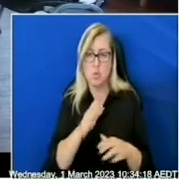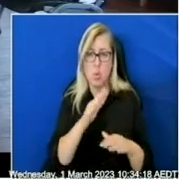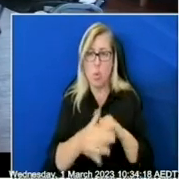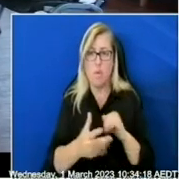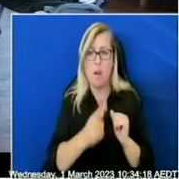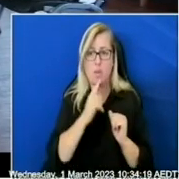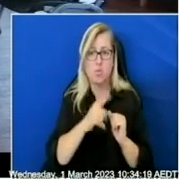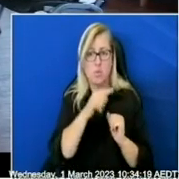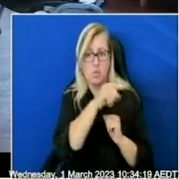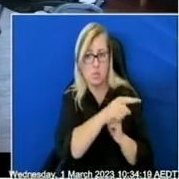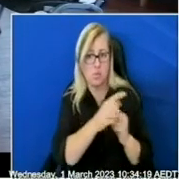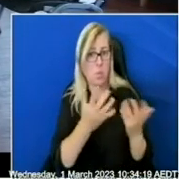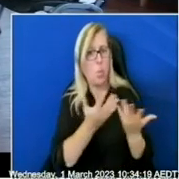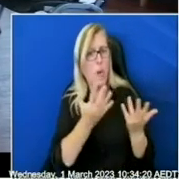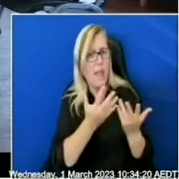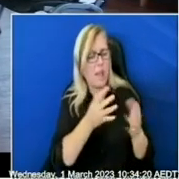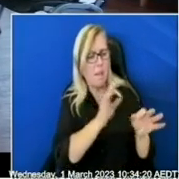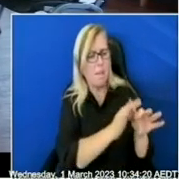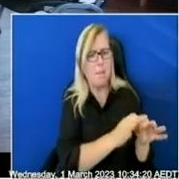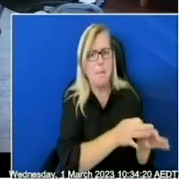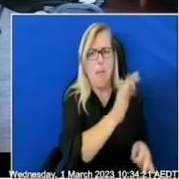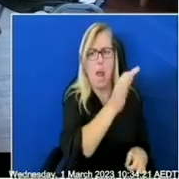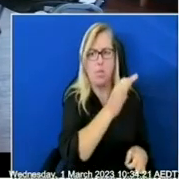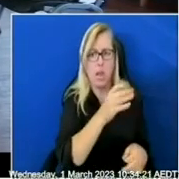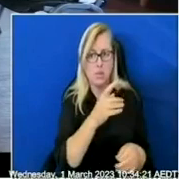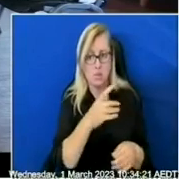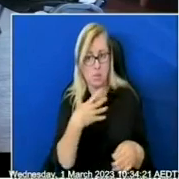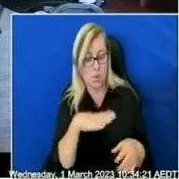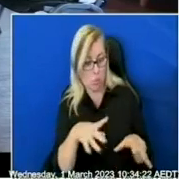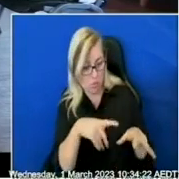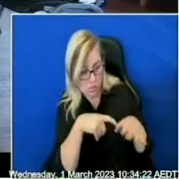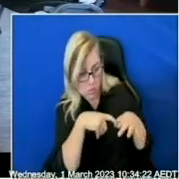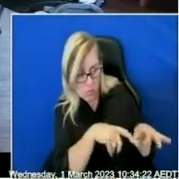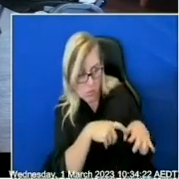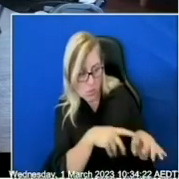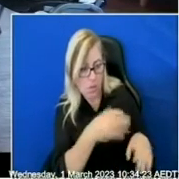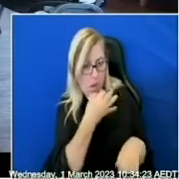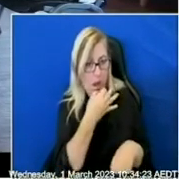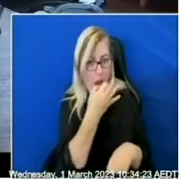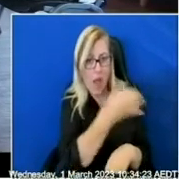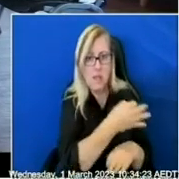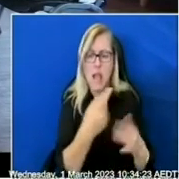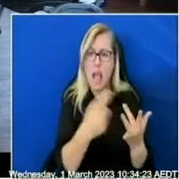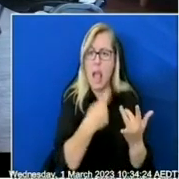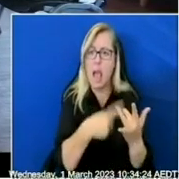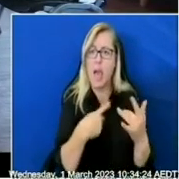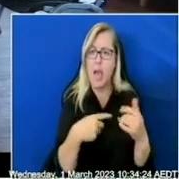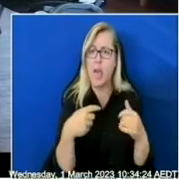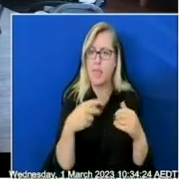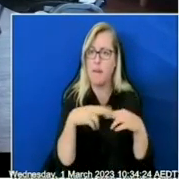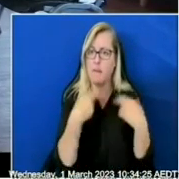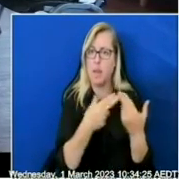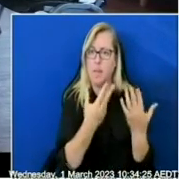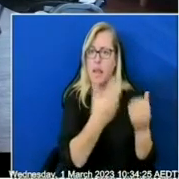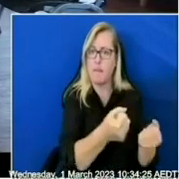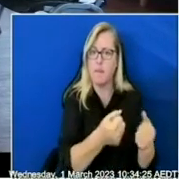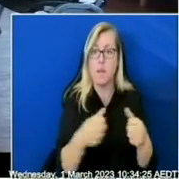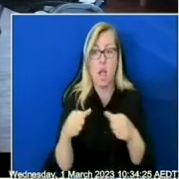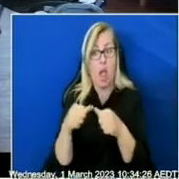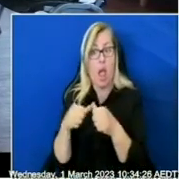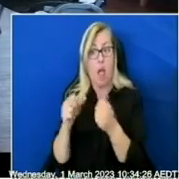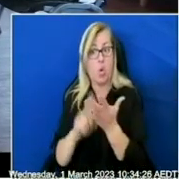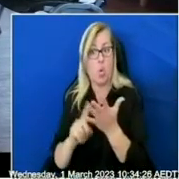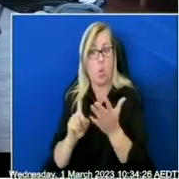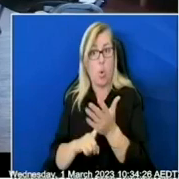quickly ask? You said there was other family there. So the Uncle Lordy. Uncle Lordy. So there was a heap of. There was some kids, yeah.